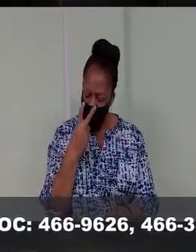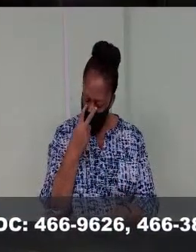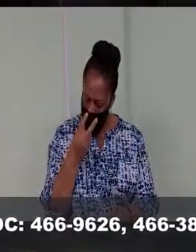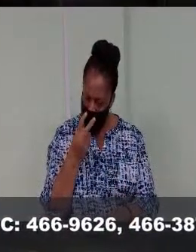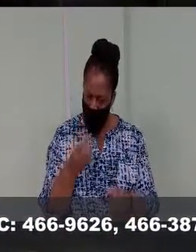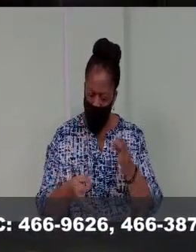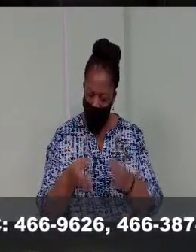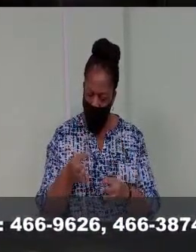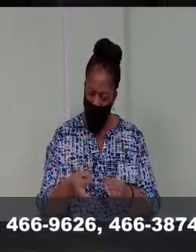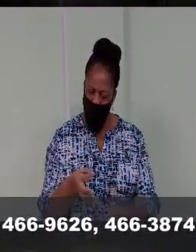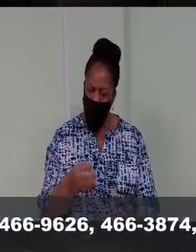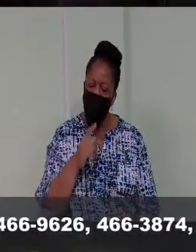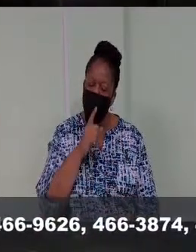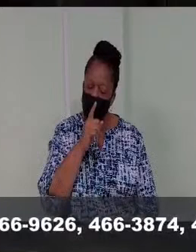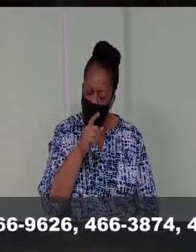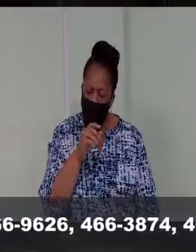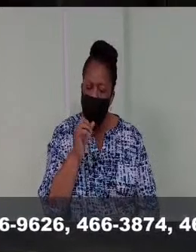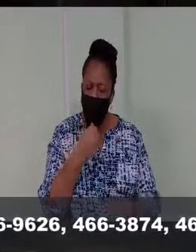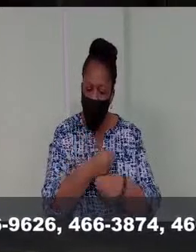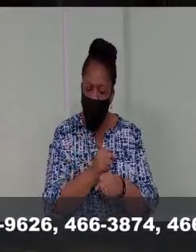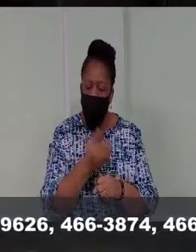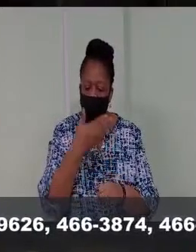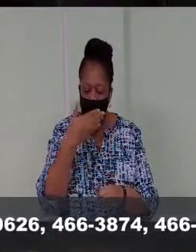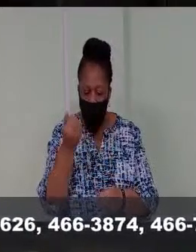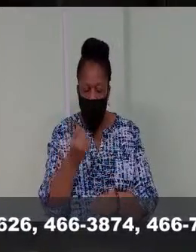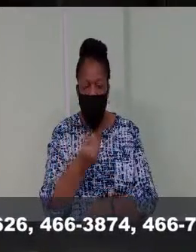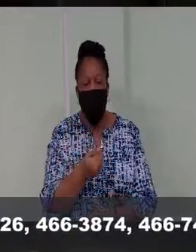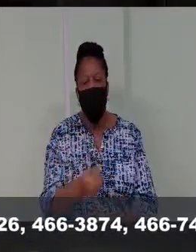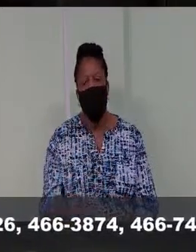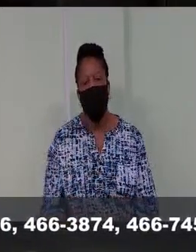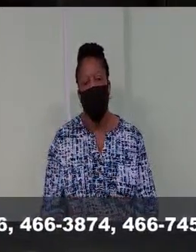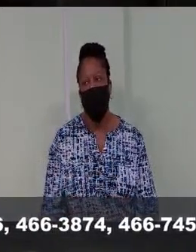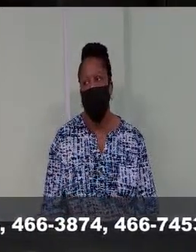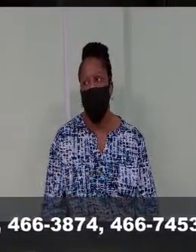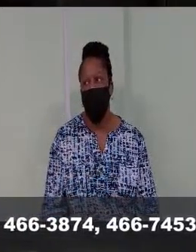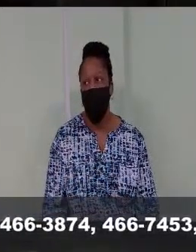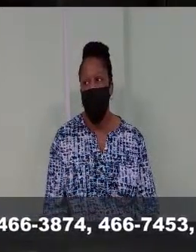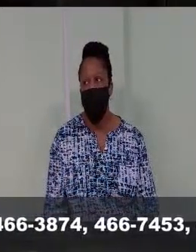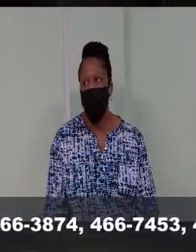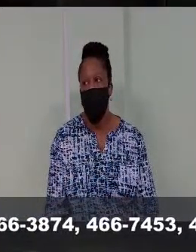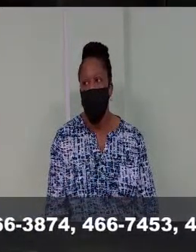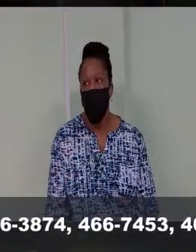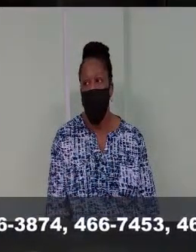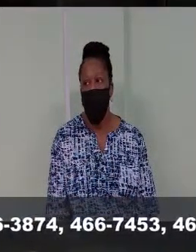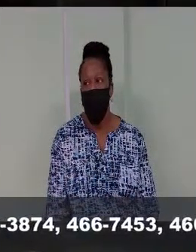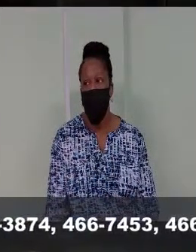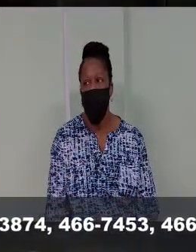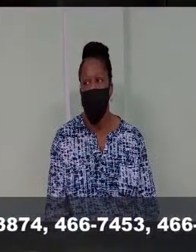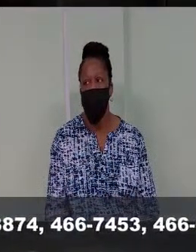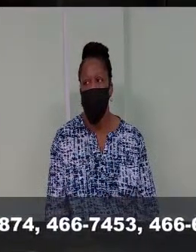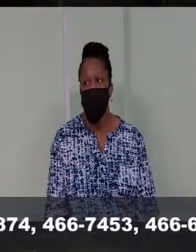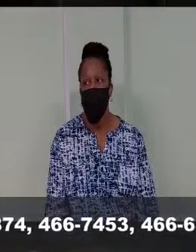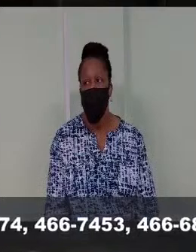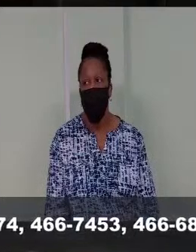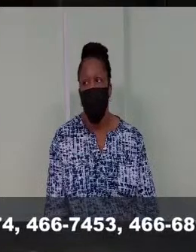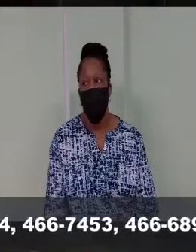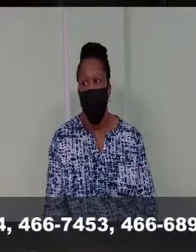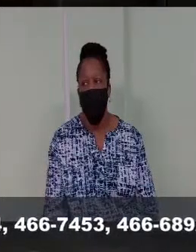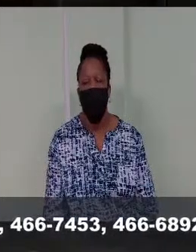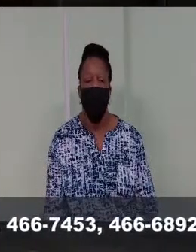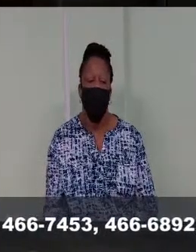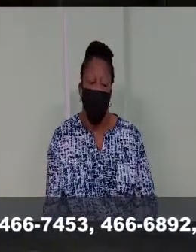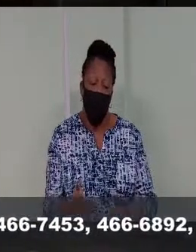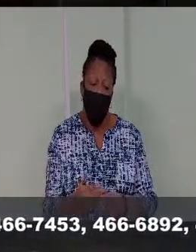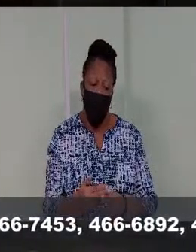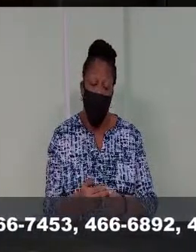along with the rest of the world, to get a vaccine once it is ready to come to be placed in the general